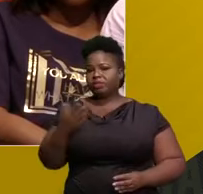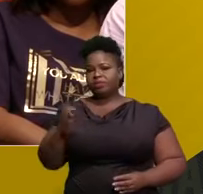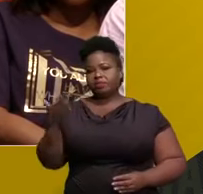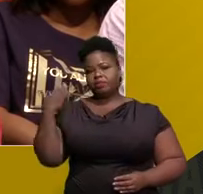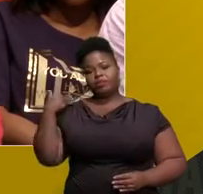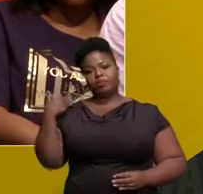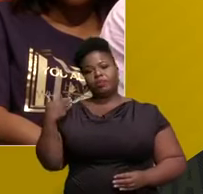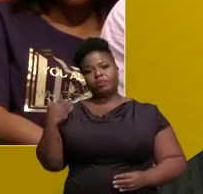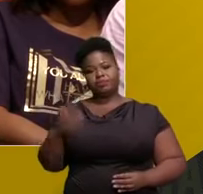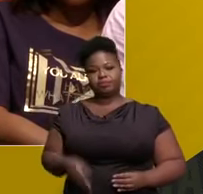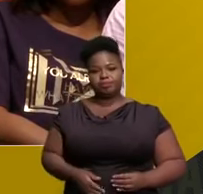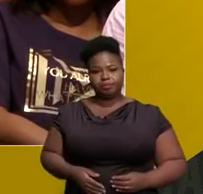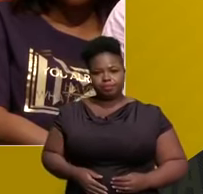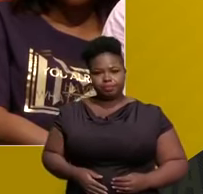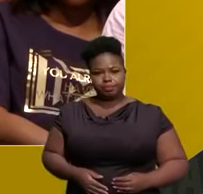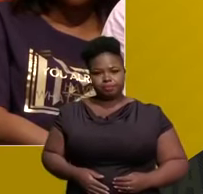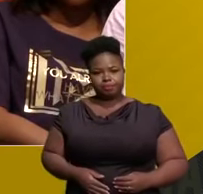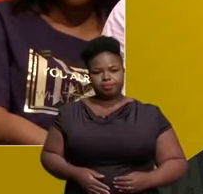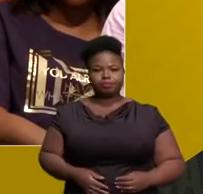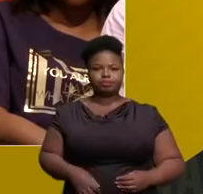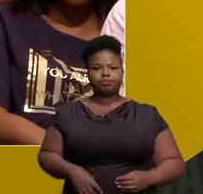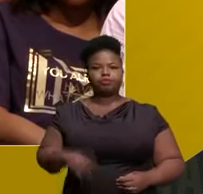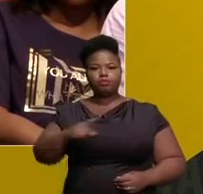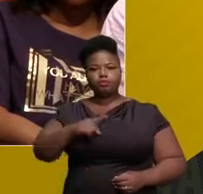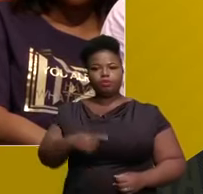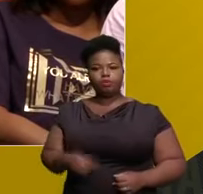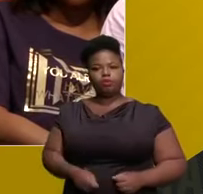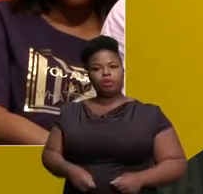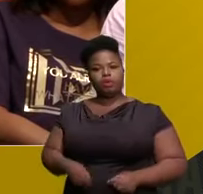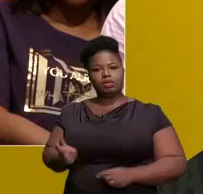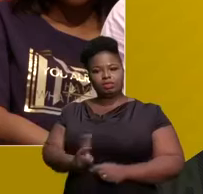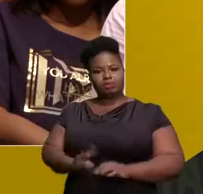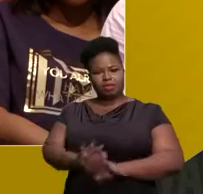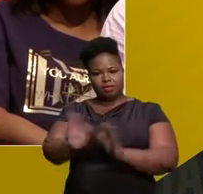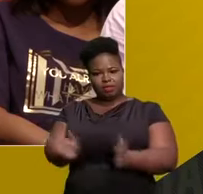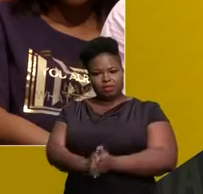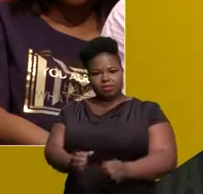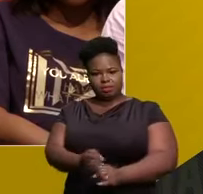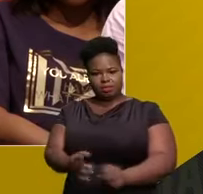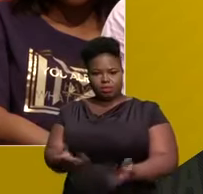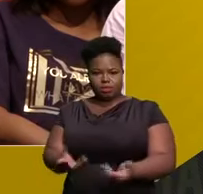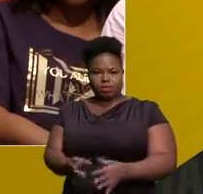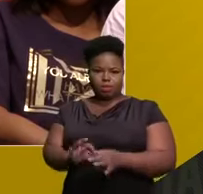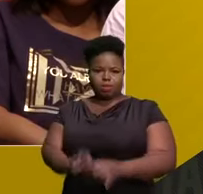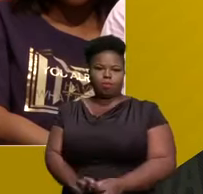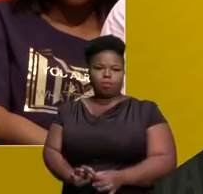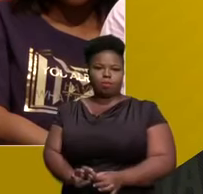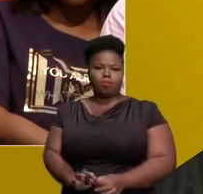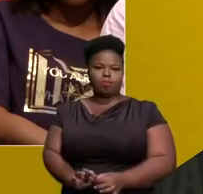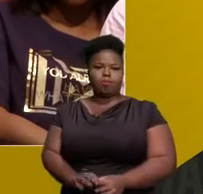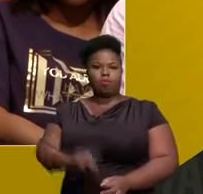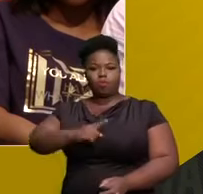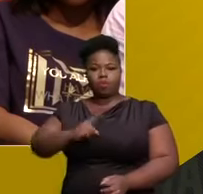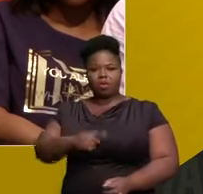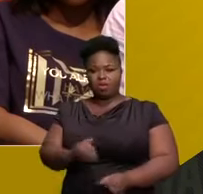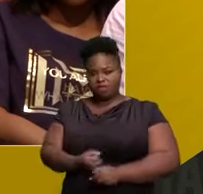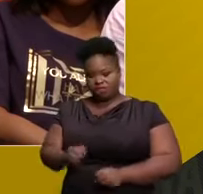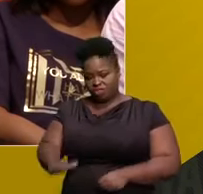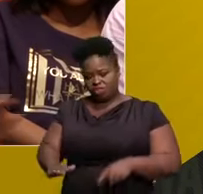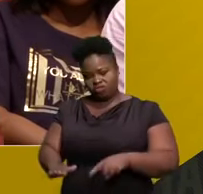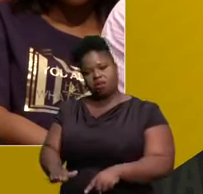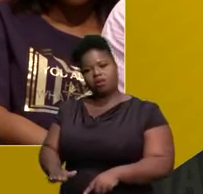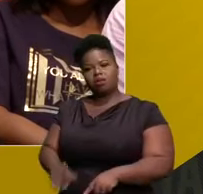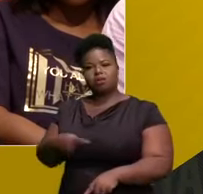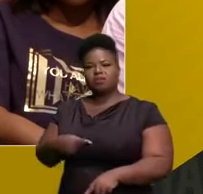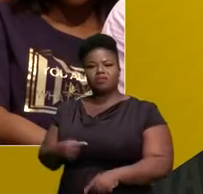neng le also ka mo go discipline ka nako ka la ka mo ka tlo. Bona sen. I think la ka gotsa ngwana wa tsa keng ha ntho